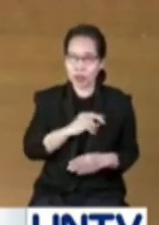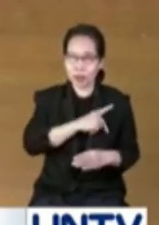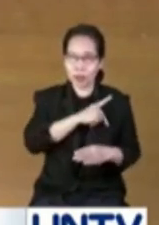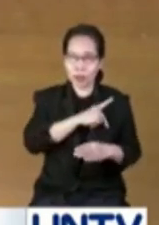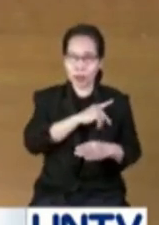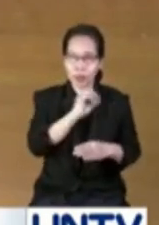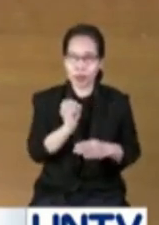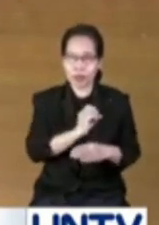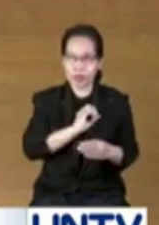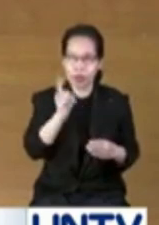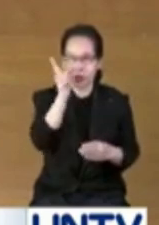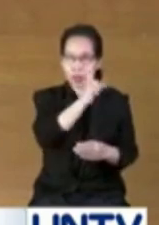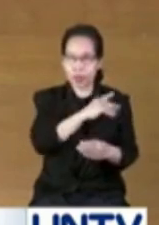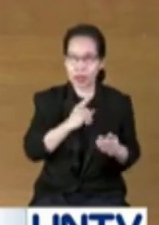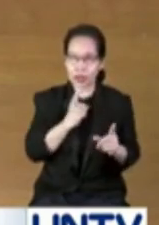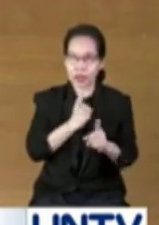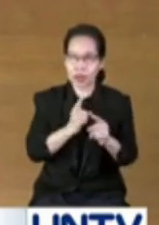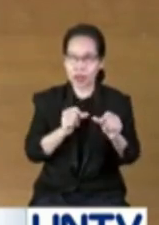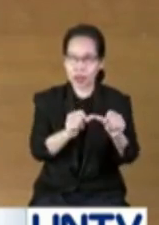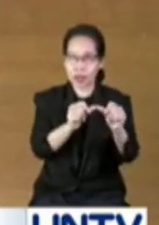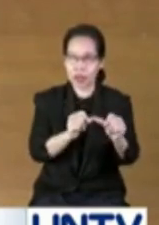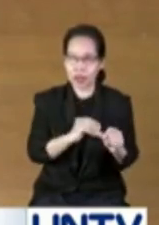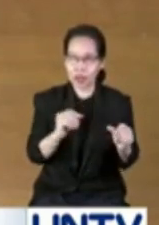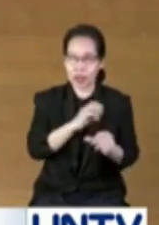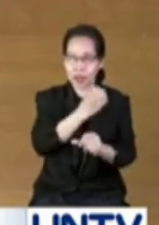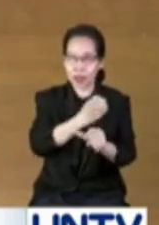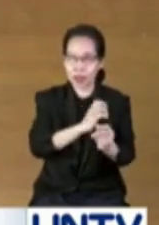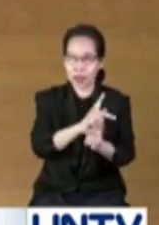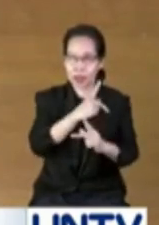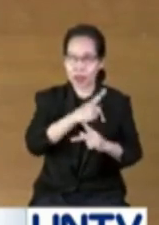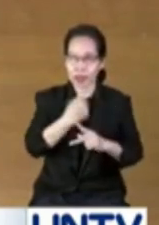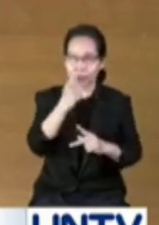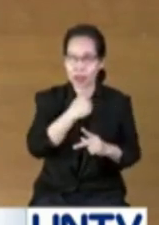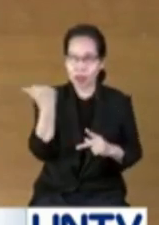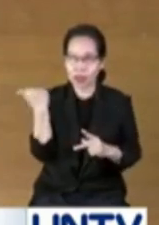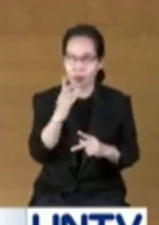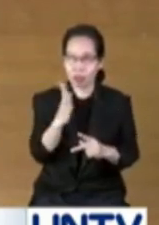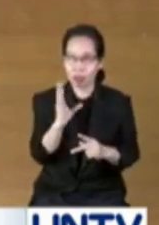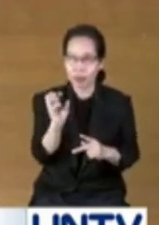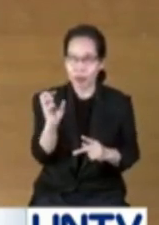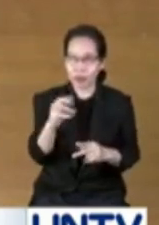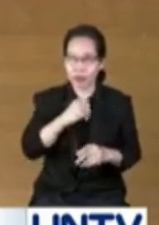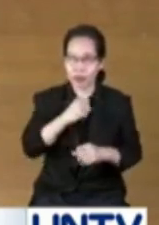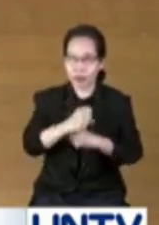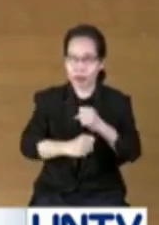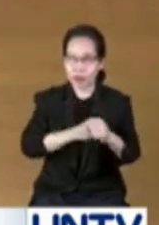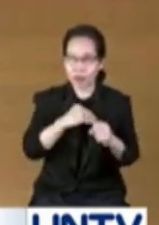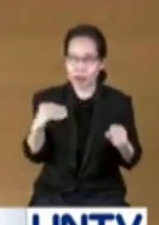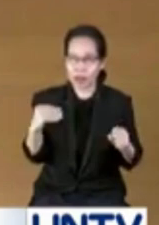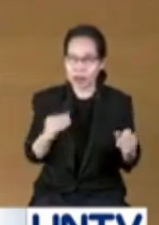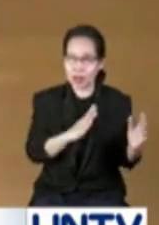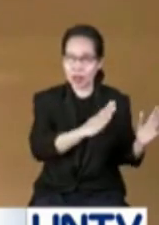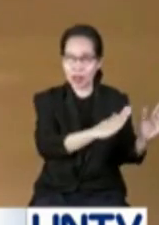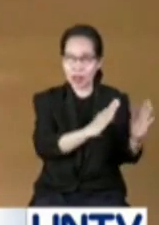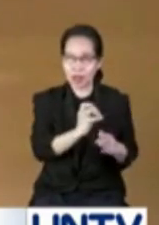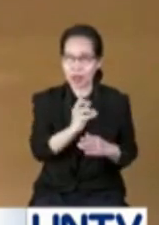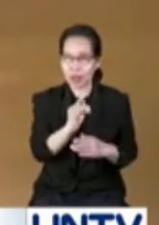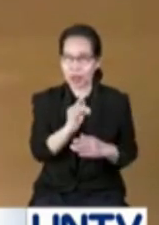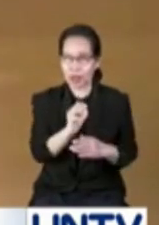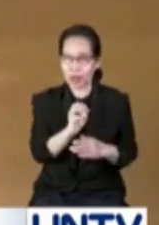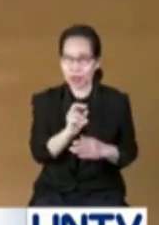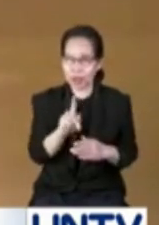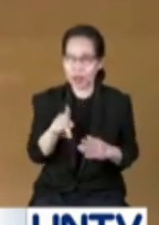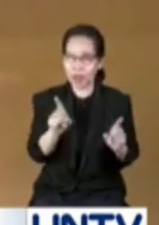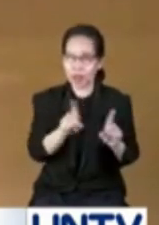guarantees continued revenues and energy production for another 15 years. But aside from Malampaya, we will also push for more